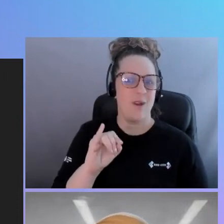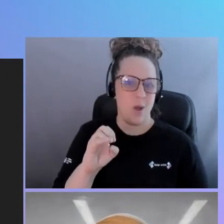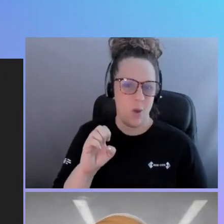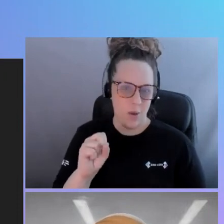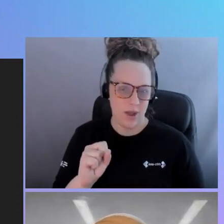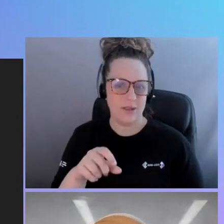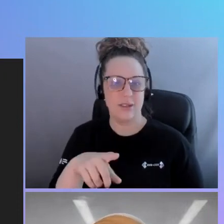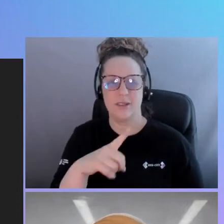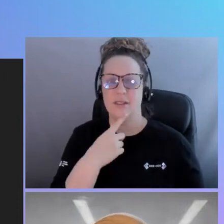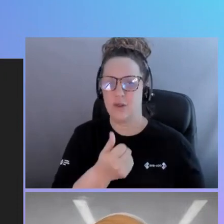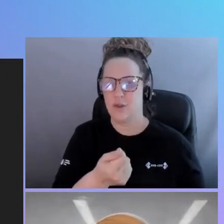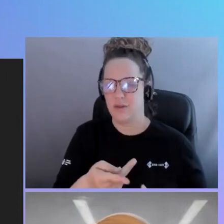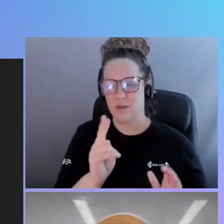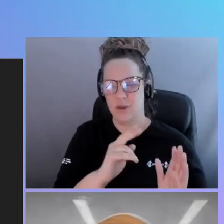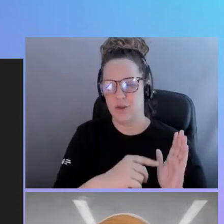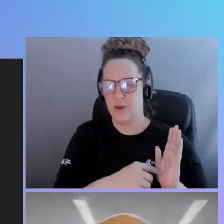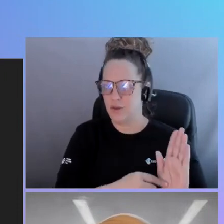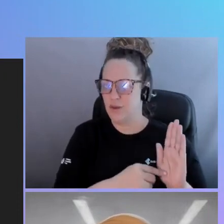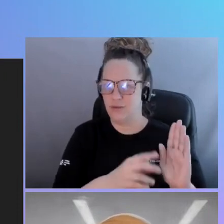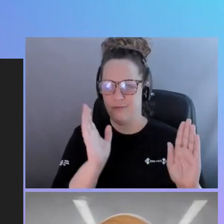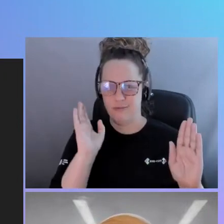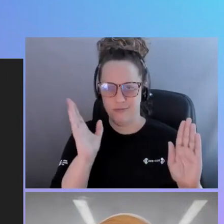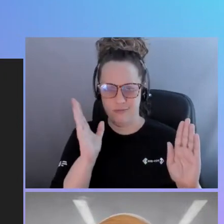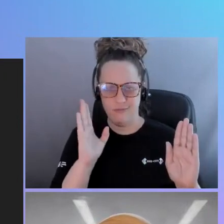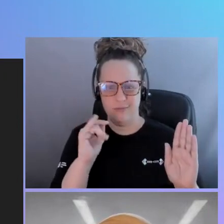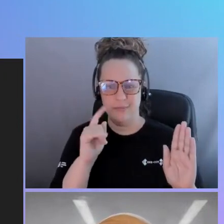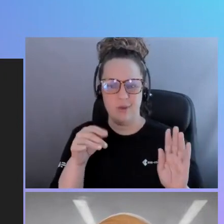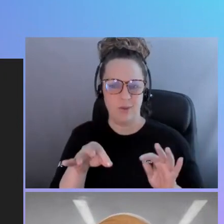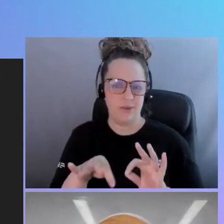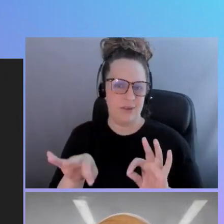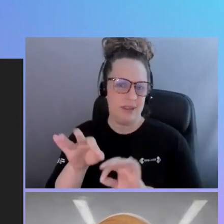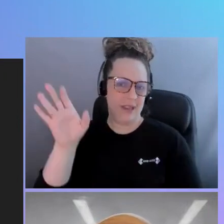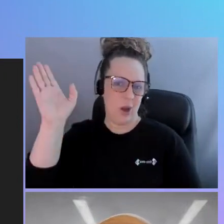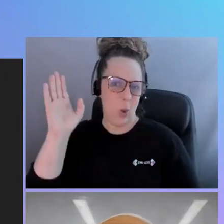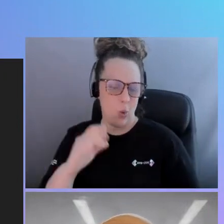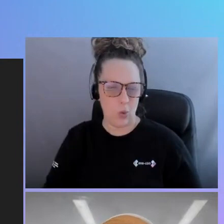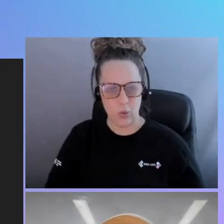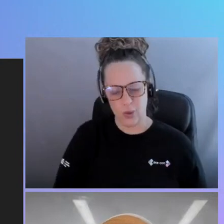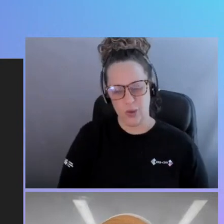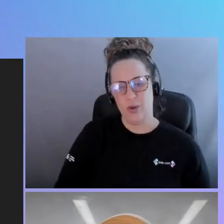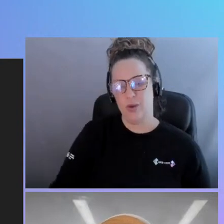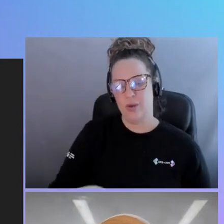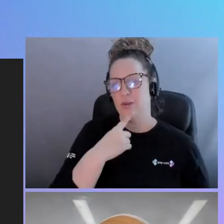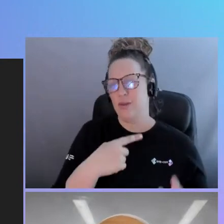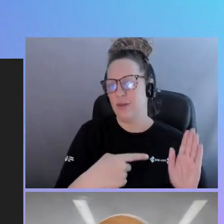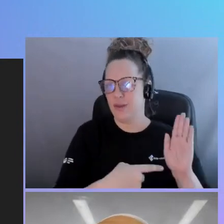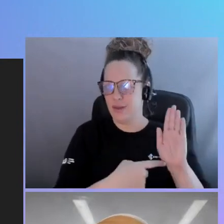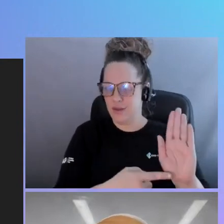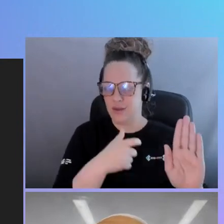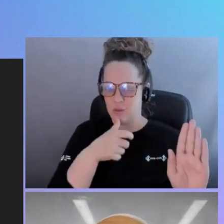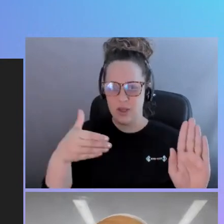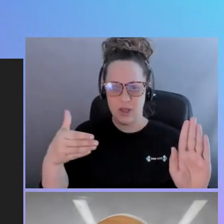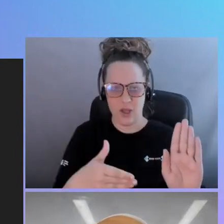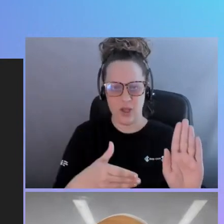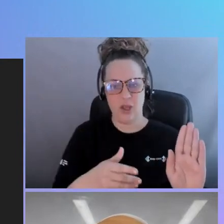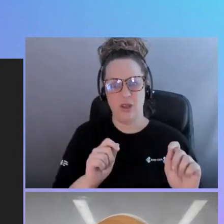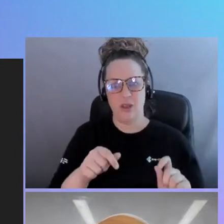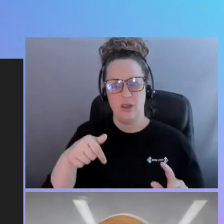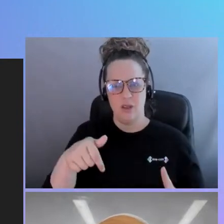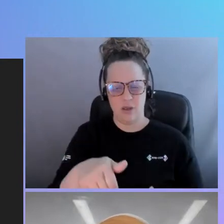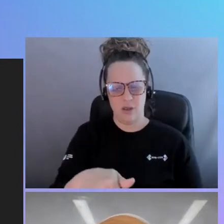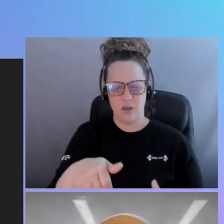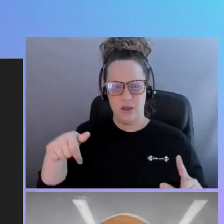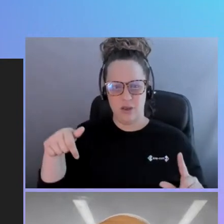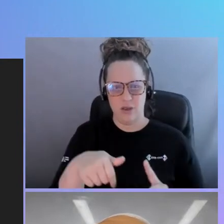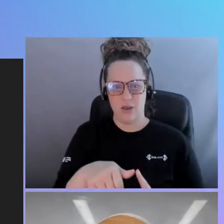during a few seconds in that keynote the new accessibility settings where VoiceOver was introduced, Zoom, the magnifier in iOS, was